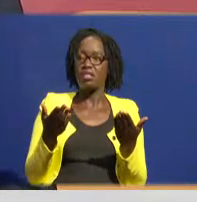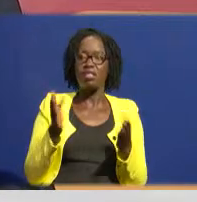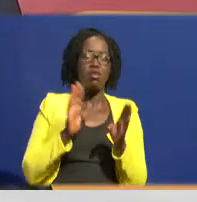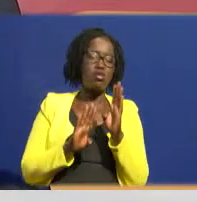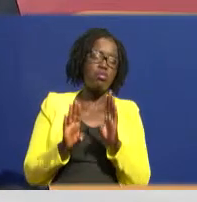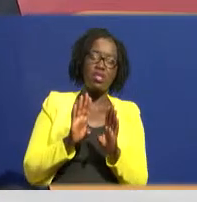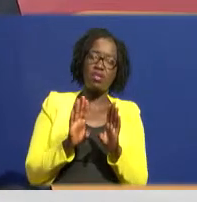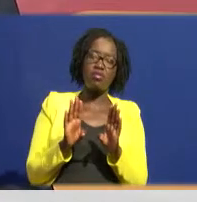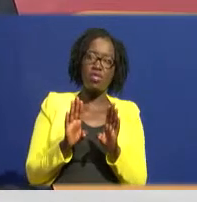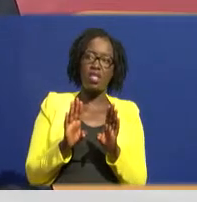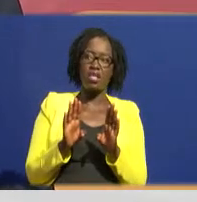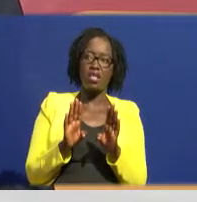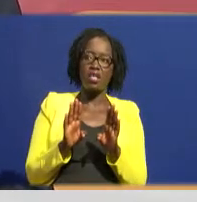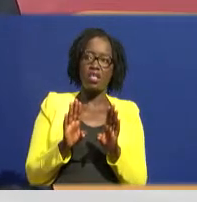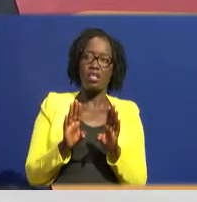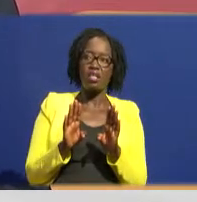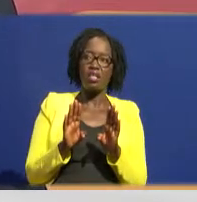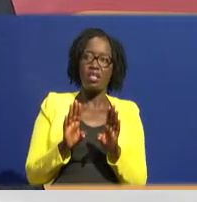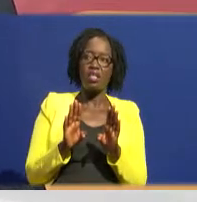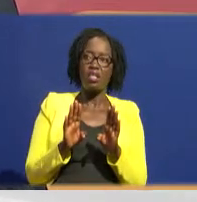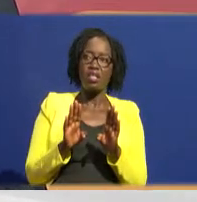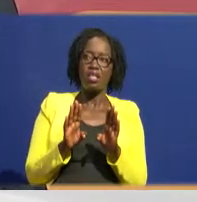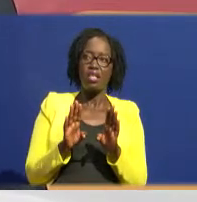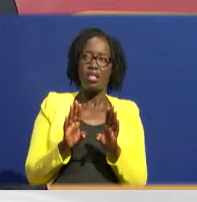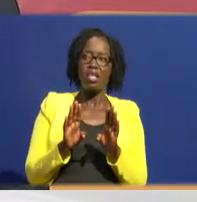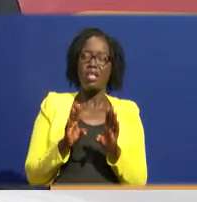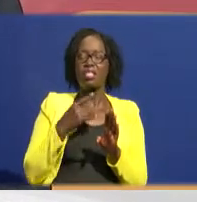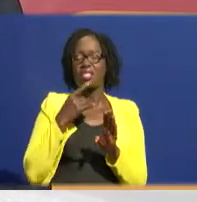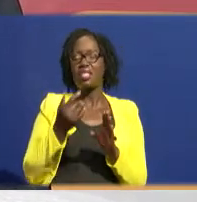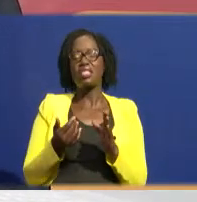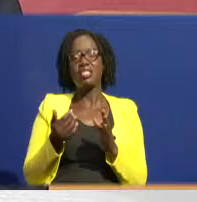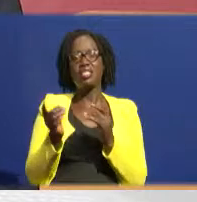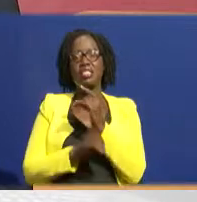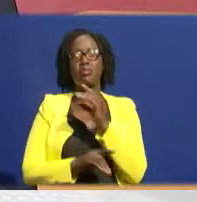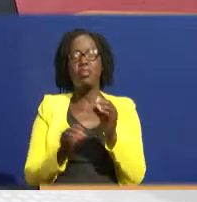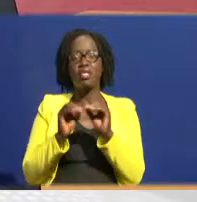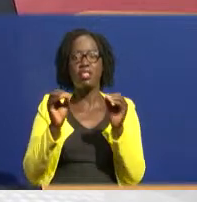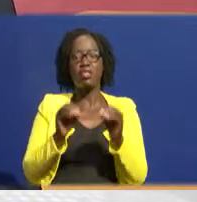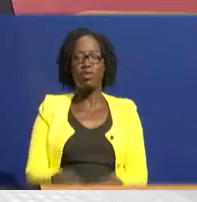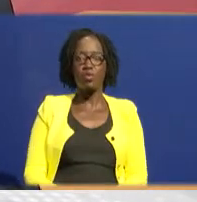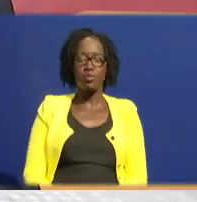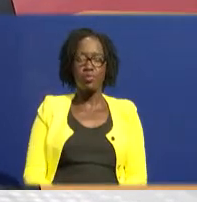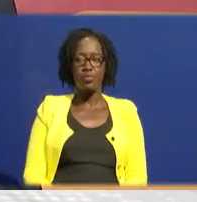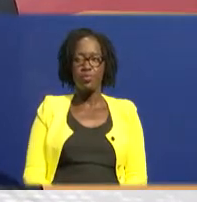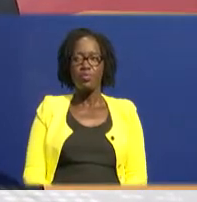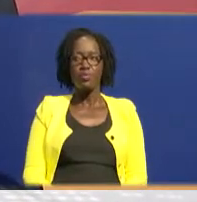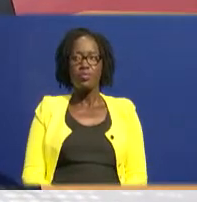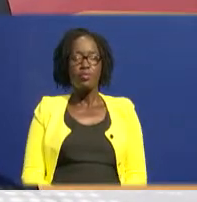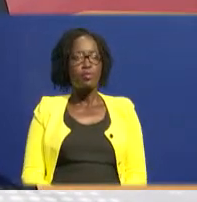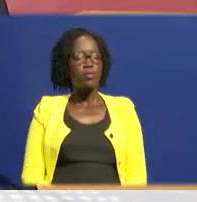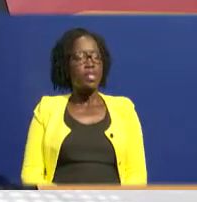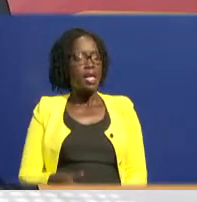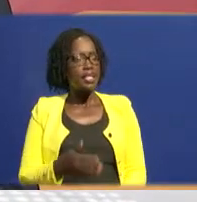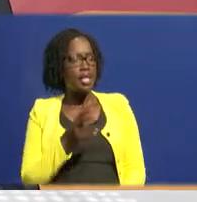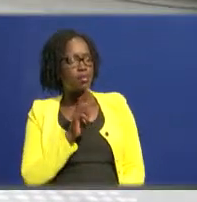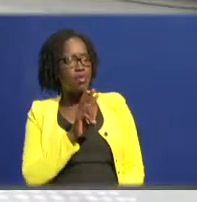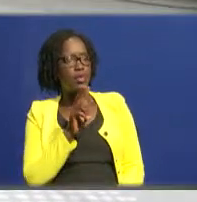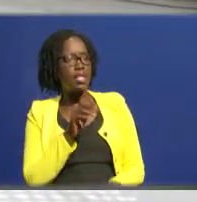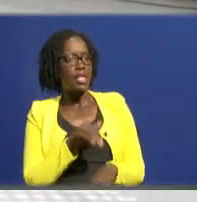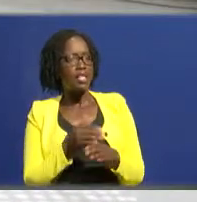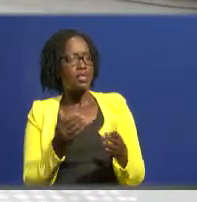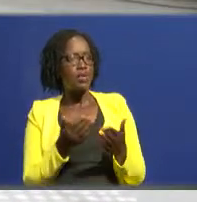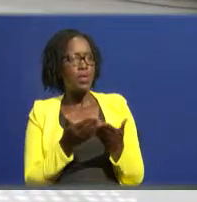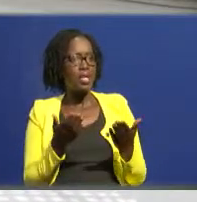indiscipline things, because I do put them as indiscipline things. Yeah. And Gladys, yes. I'm looking at where